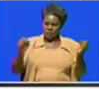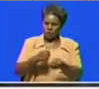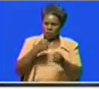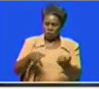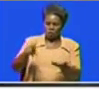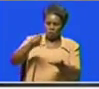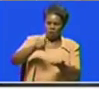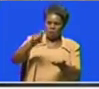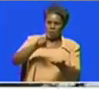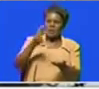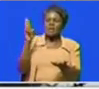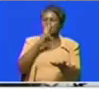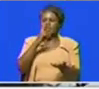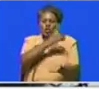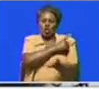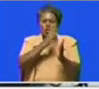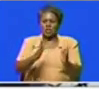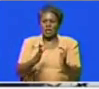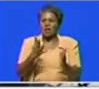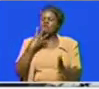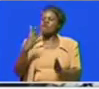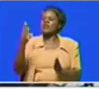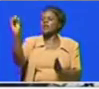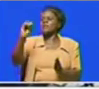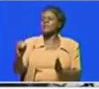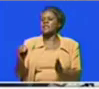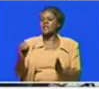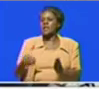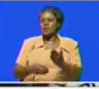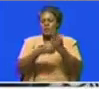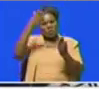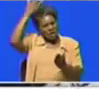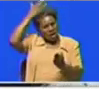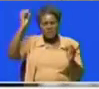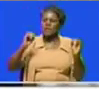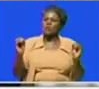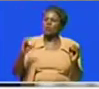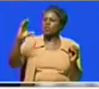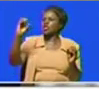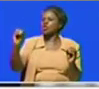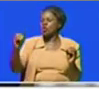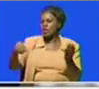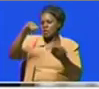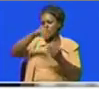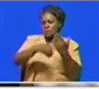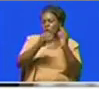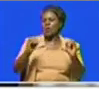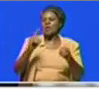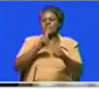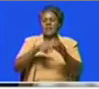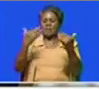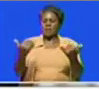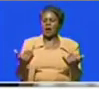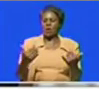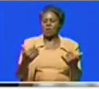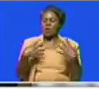health risk allowance for doctors with 400% and you don't increase for nurses, clinical officers and other health workers. Time has come for us